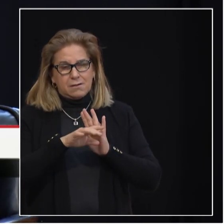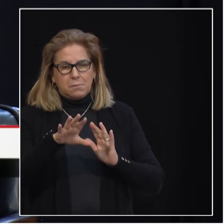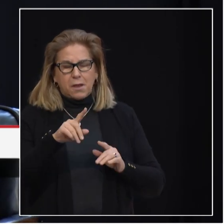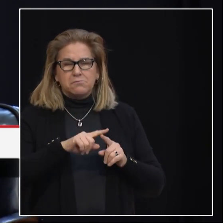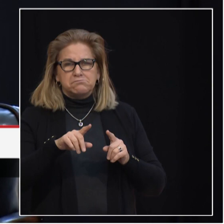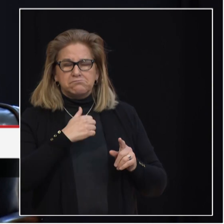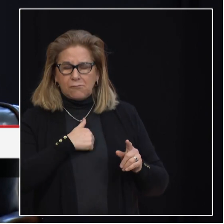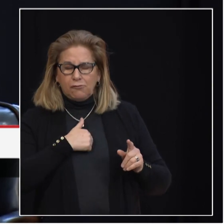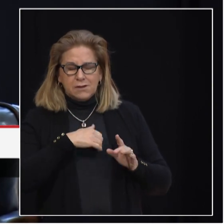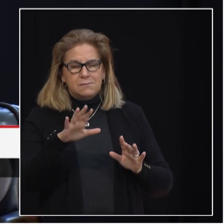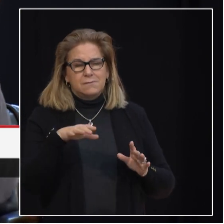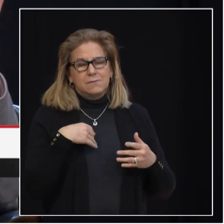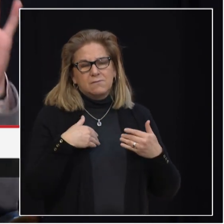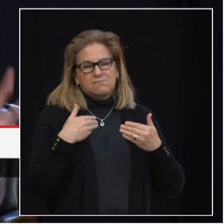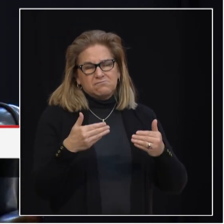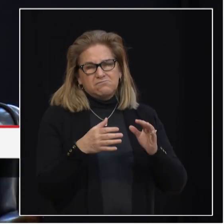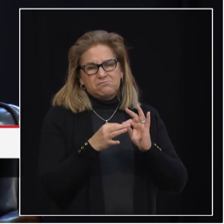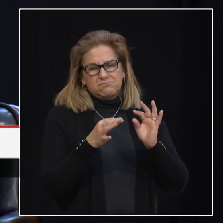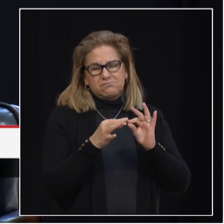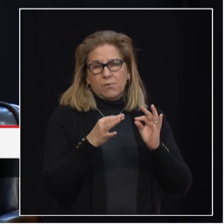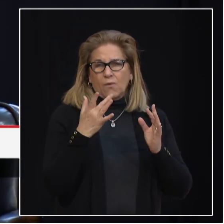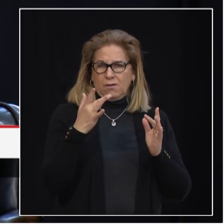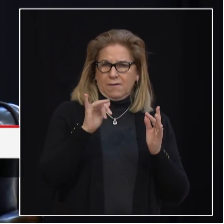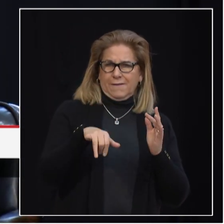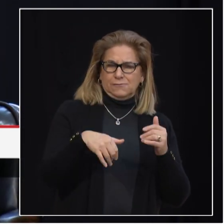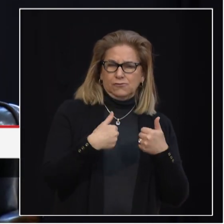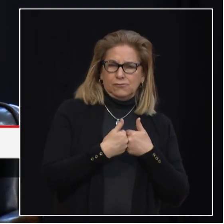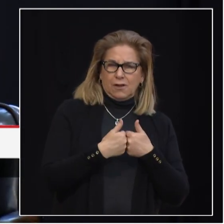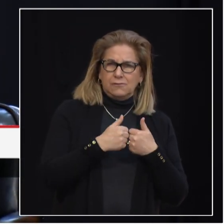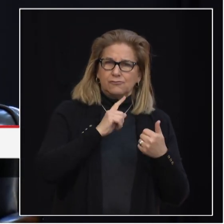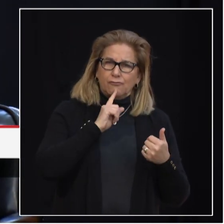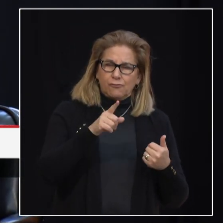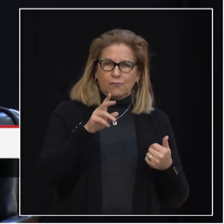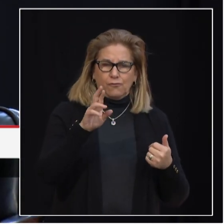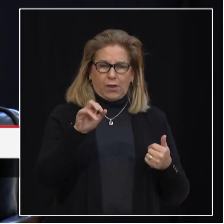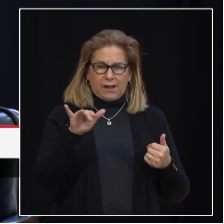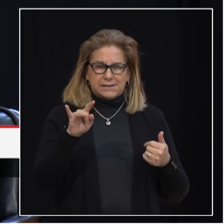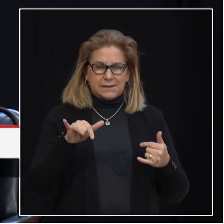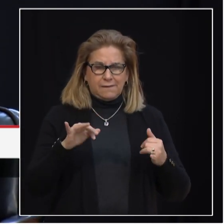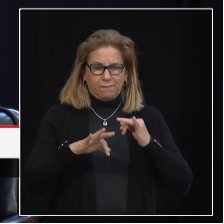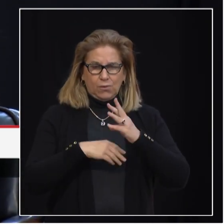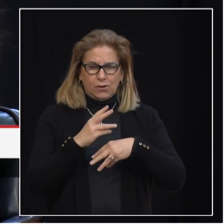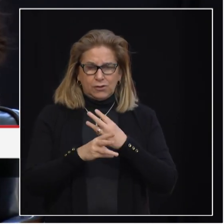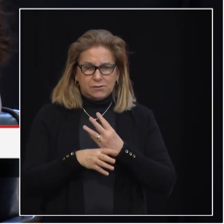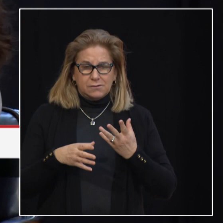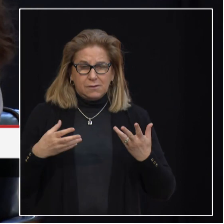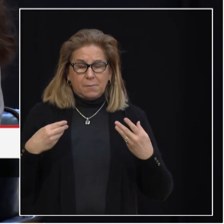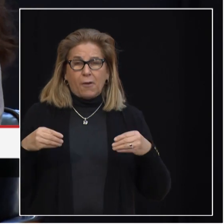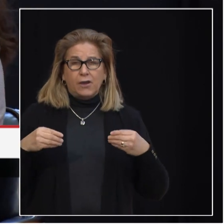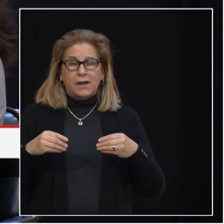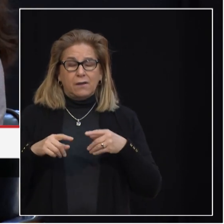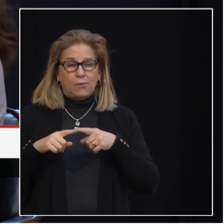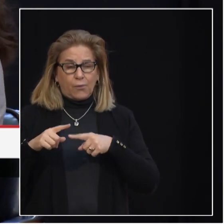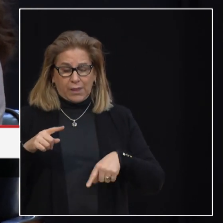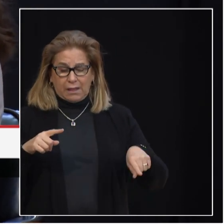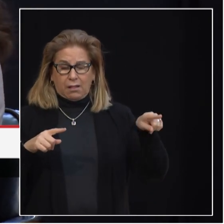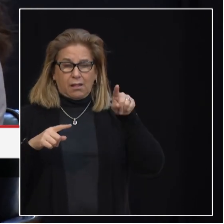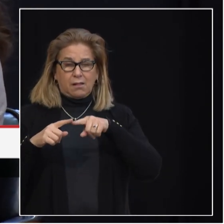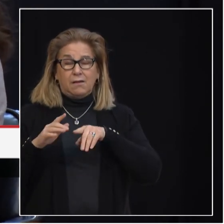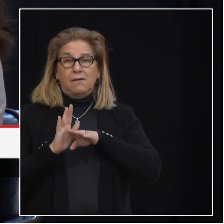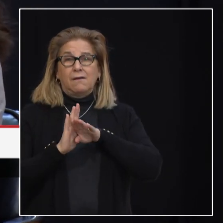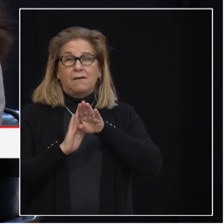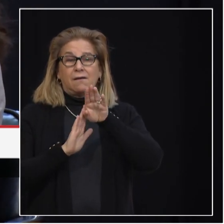We're at a challenging time in the kind of down cycle. The market is cyclical. It always picks up again. So this is just kind